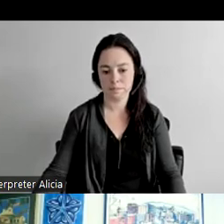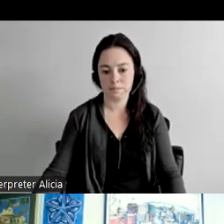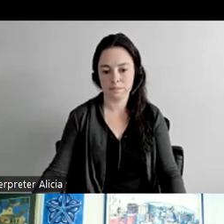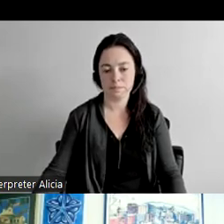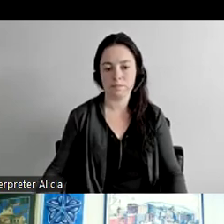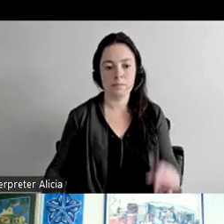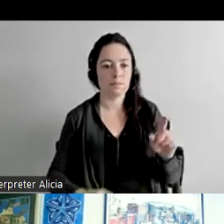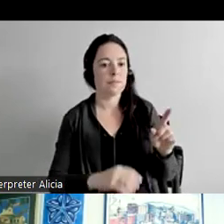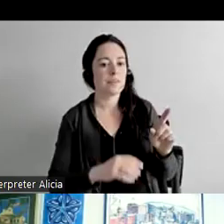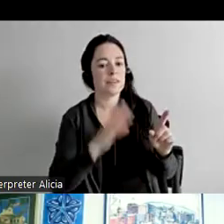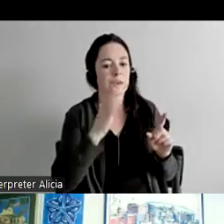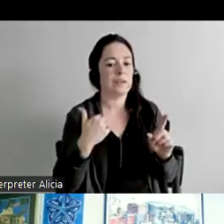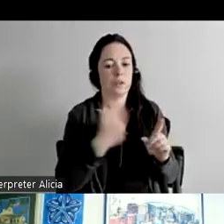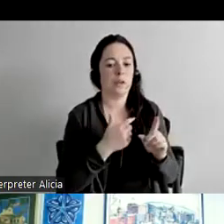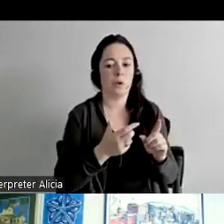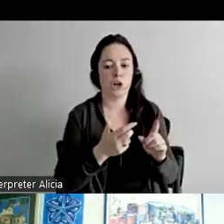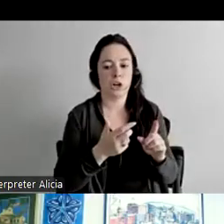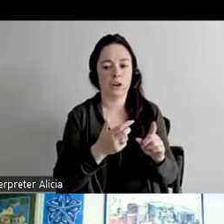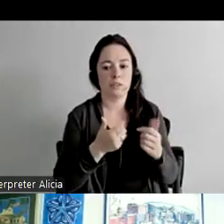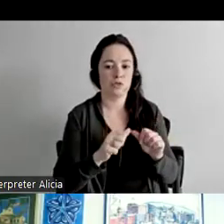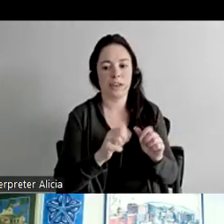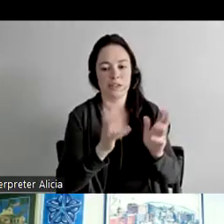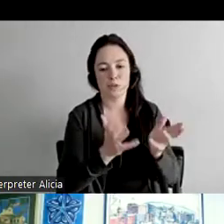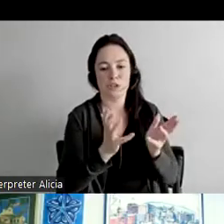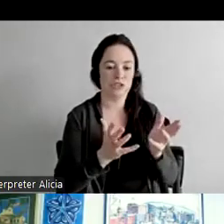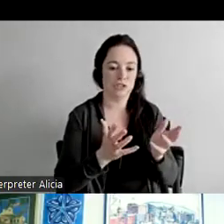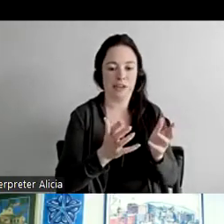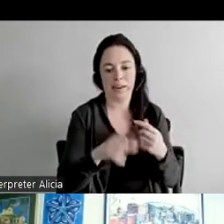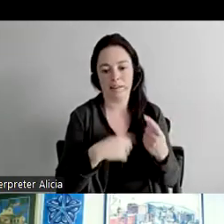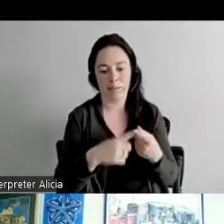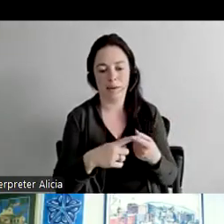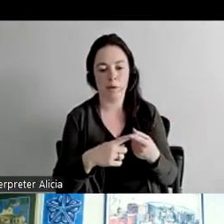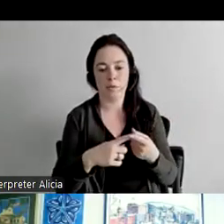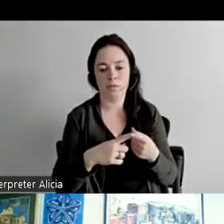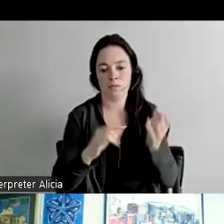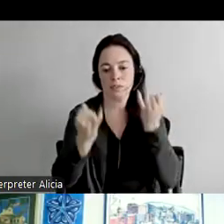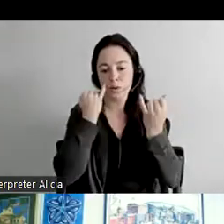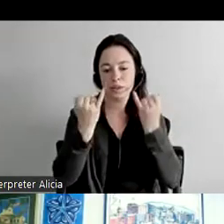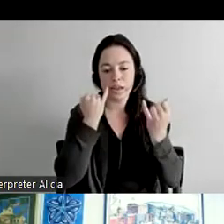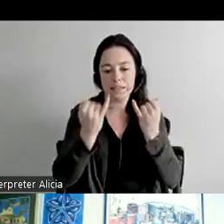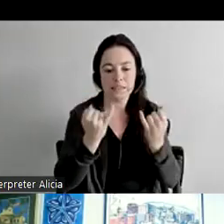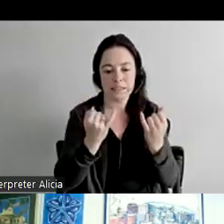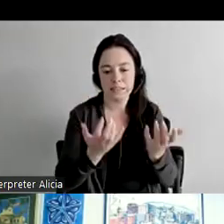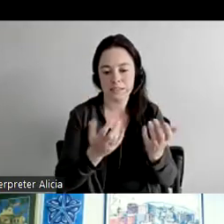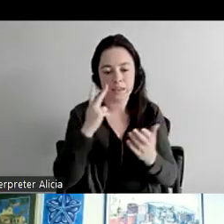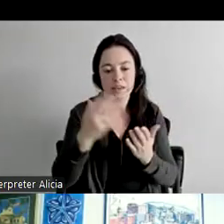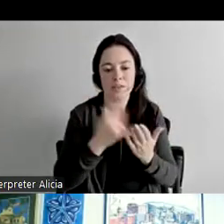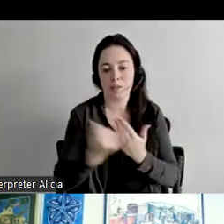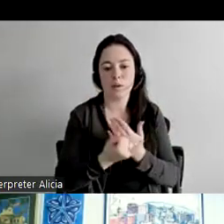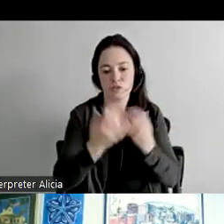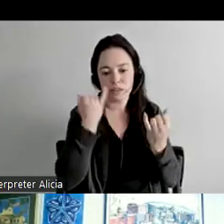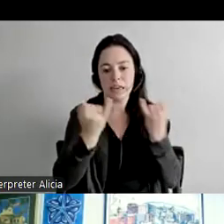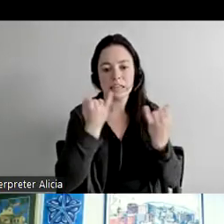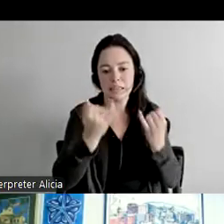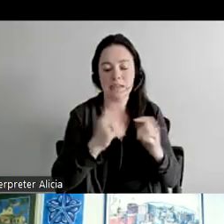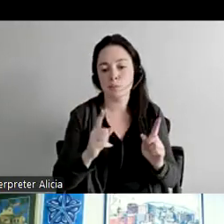Well, I know we're chit-chatting, or I'm trying to chit-chat here about ideas, project ideas, but of